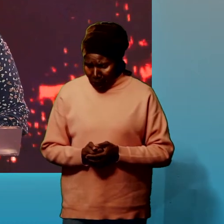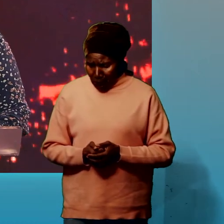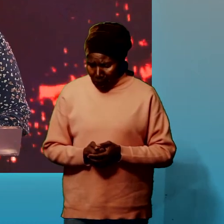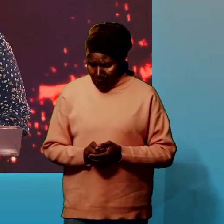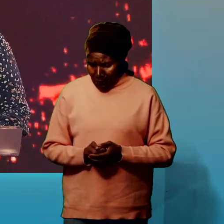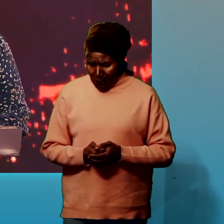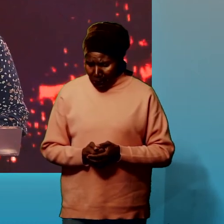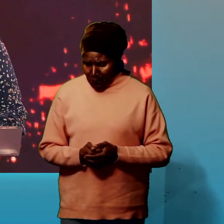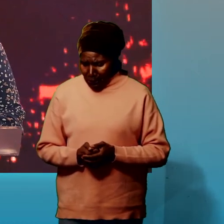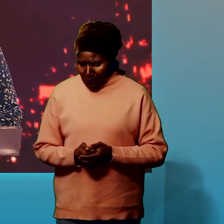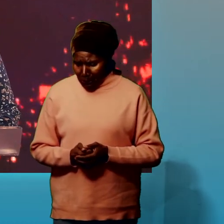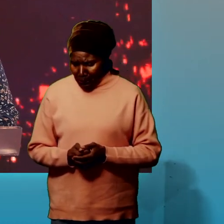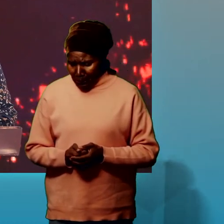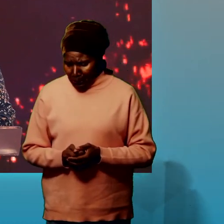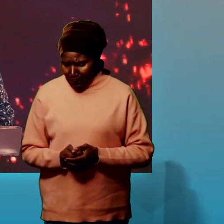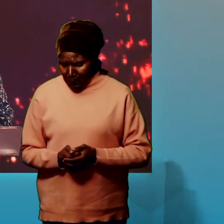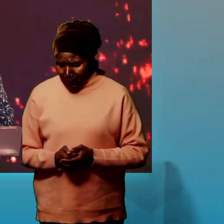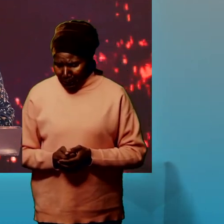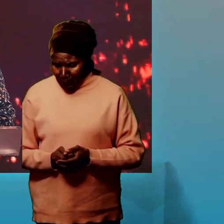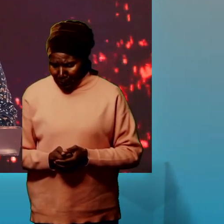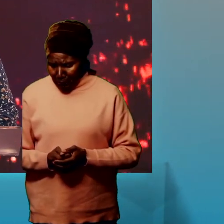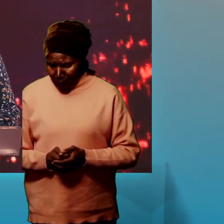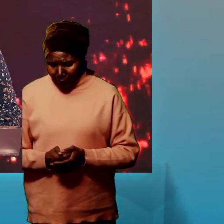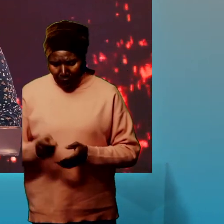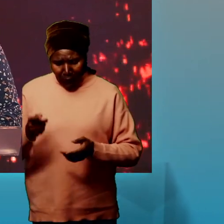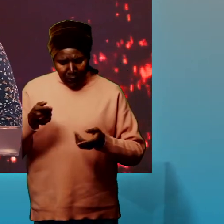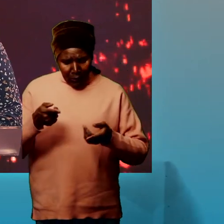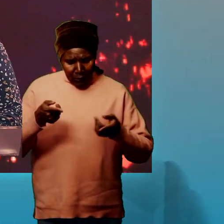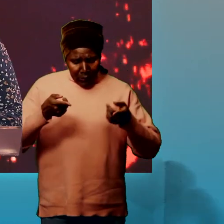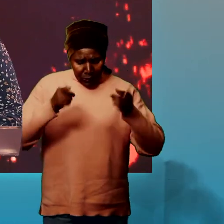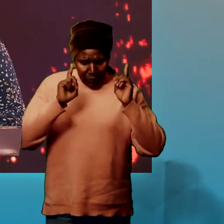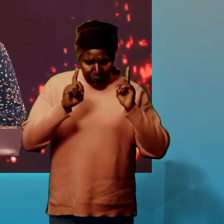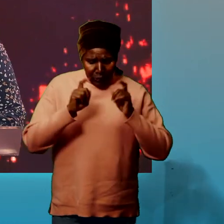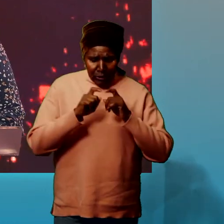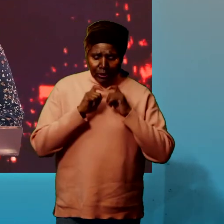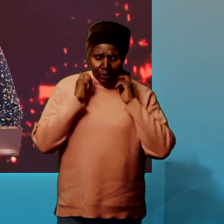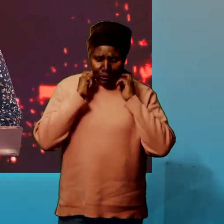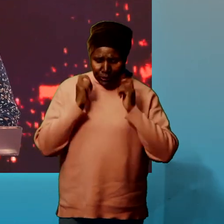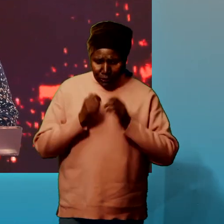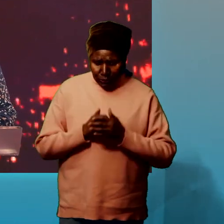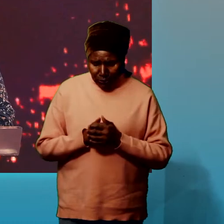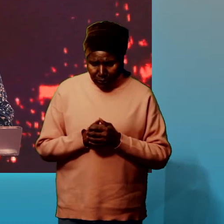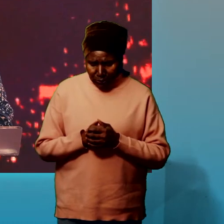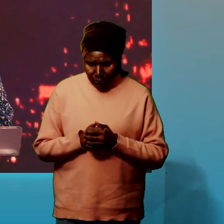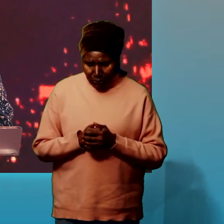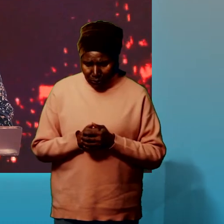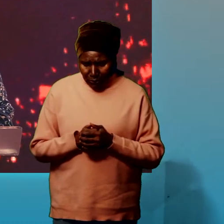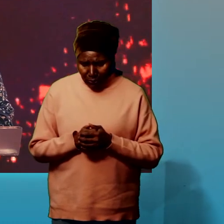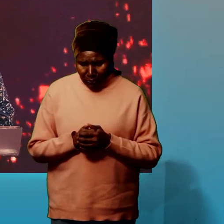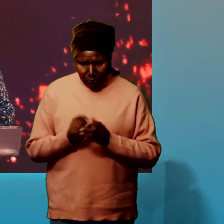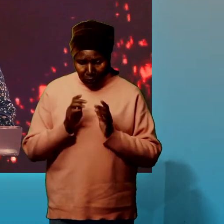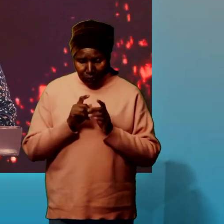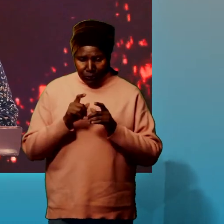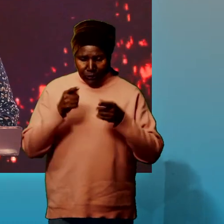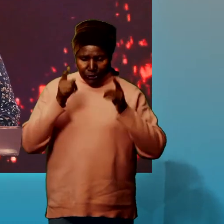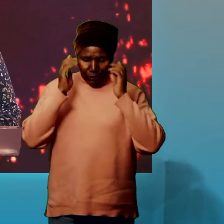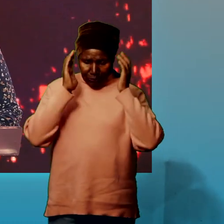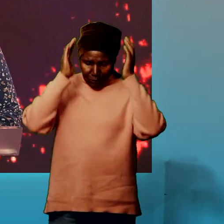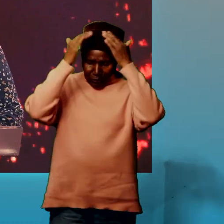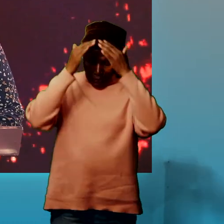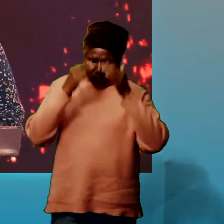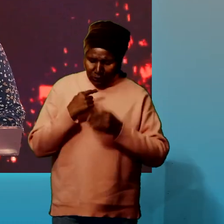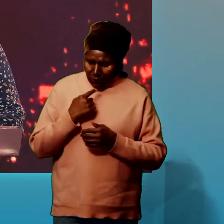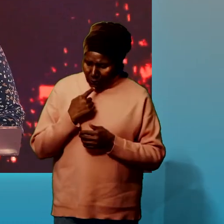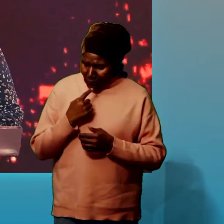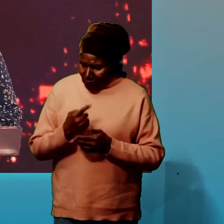I'm taking from Matthew. And the chief priests, verse 3, and the elders of the people assembled in the palace of the high